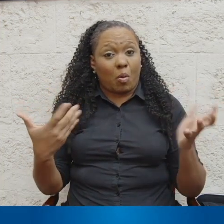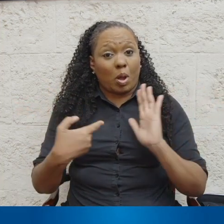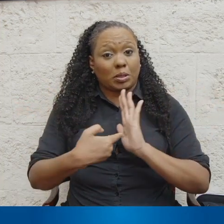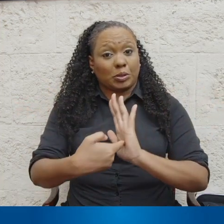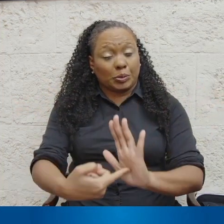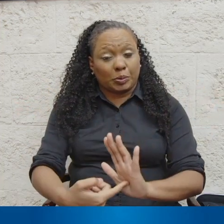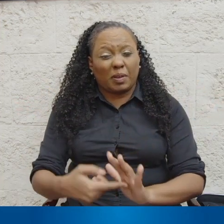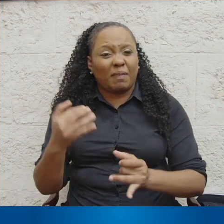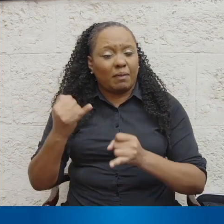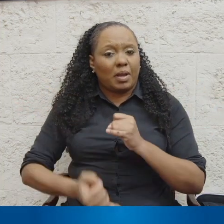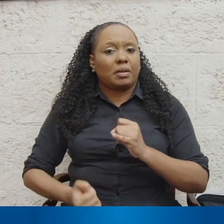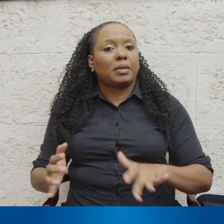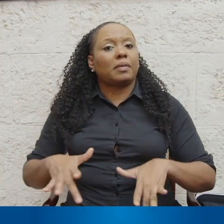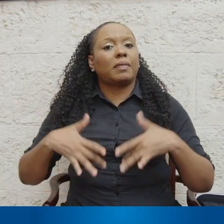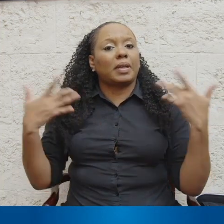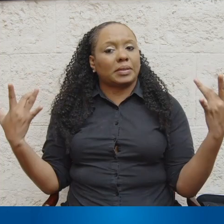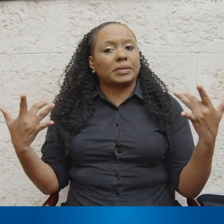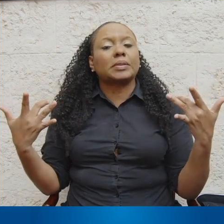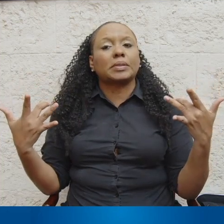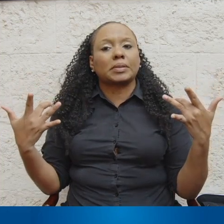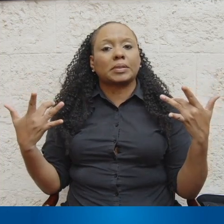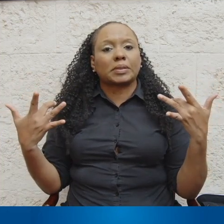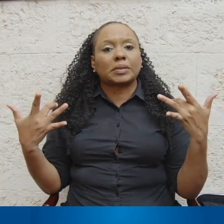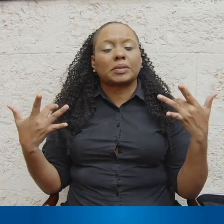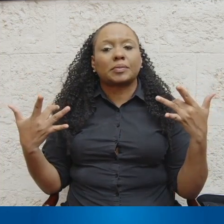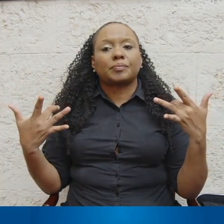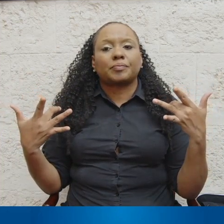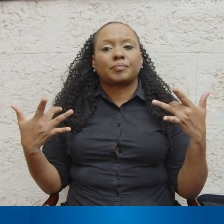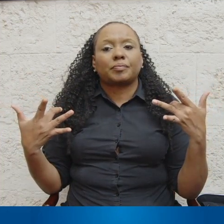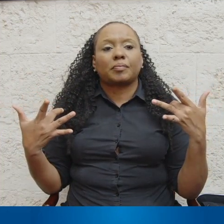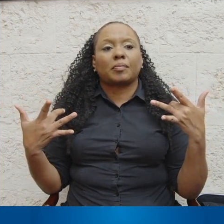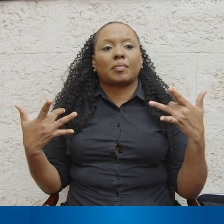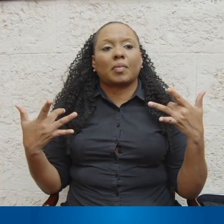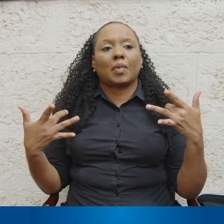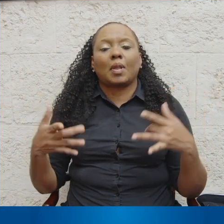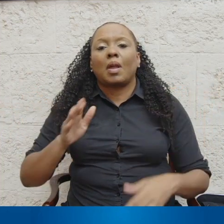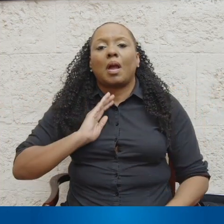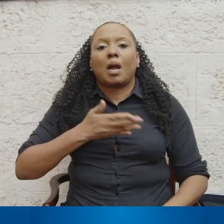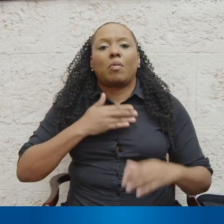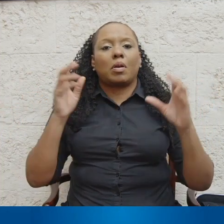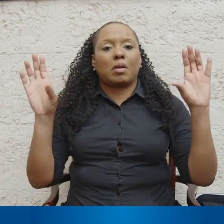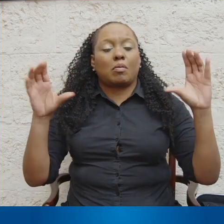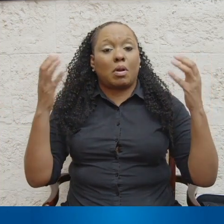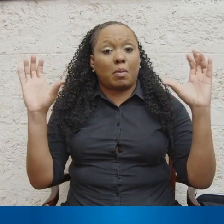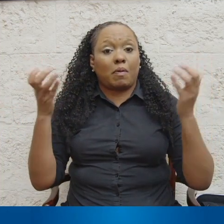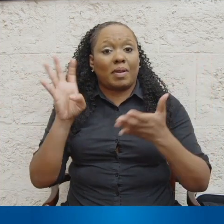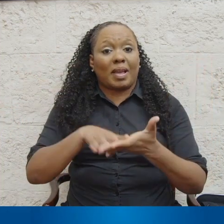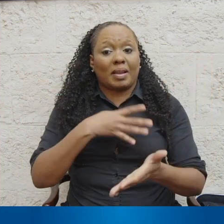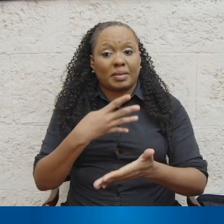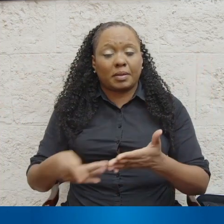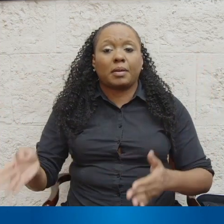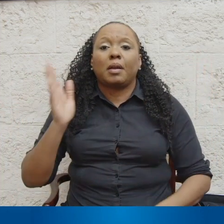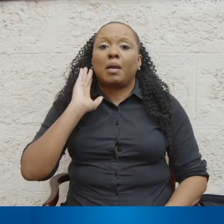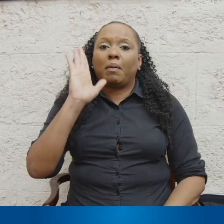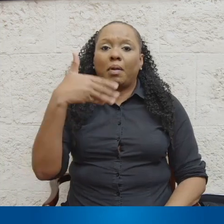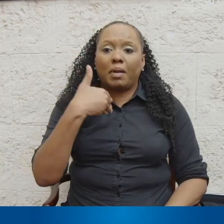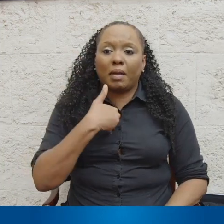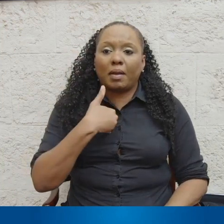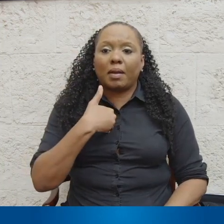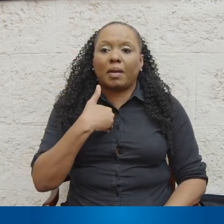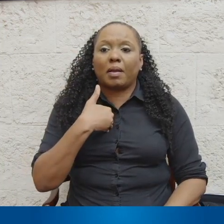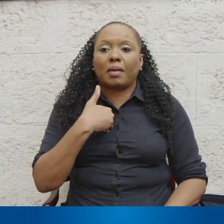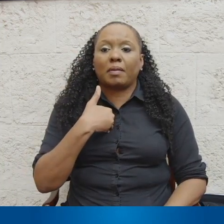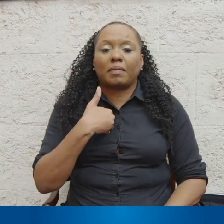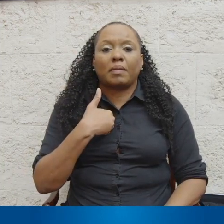is extremely important in the context of the crop over calendar is we will be having a series of